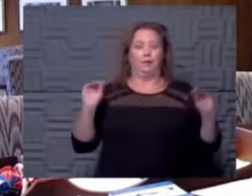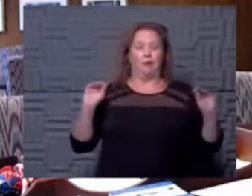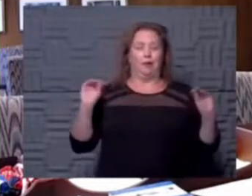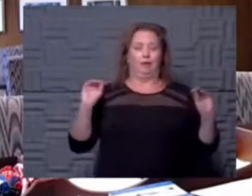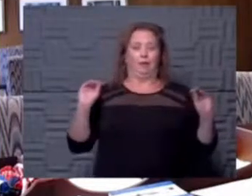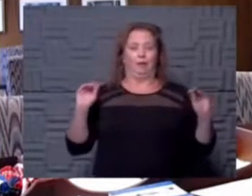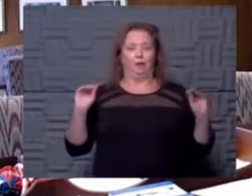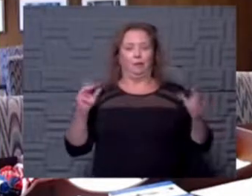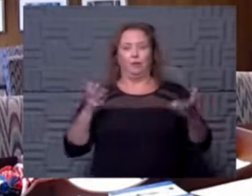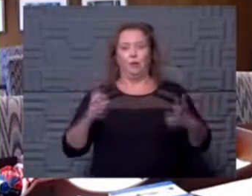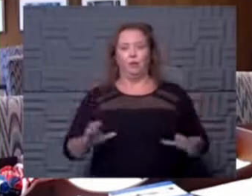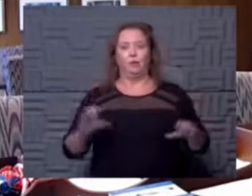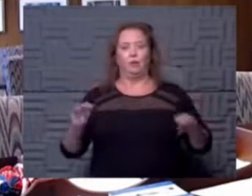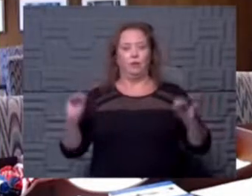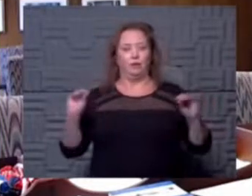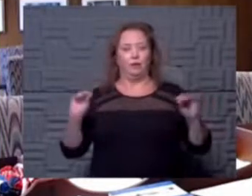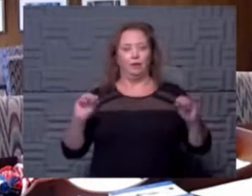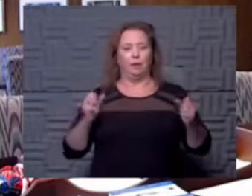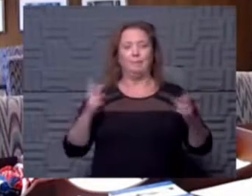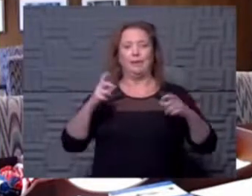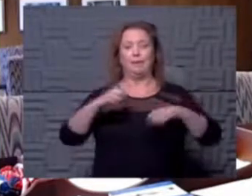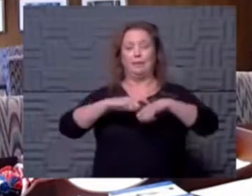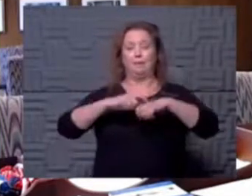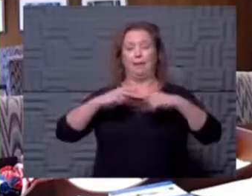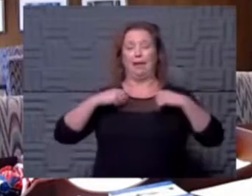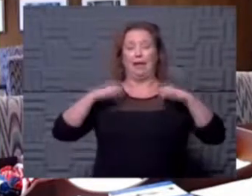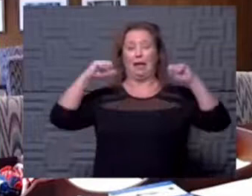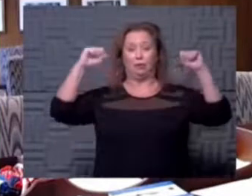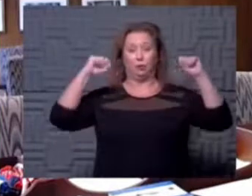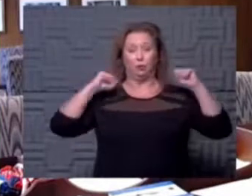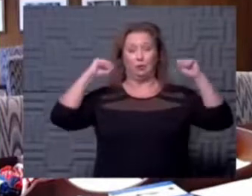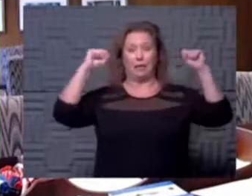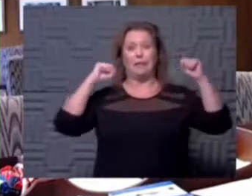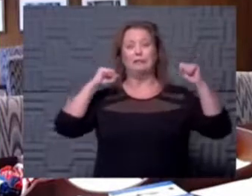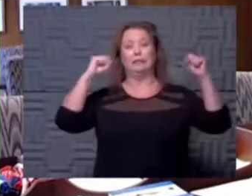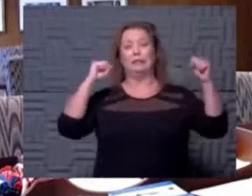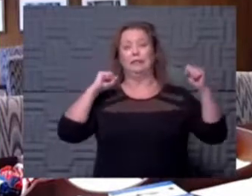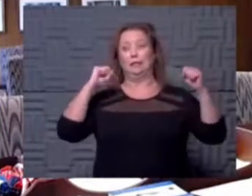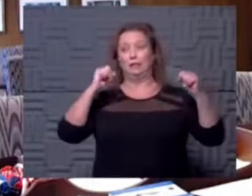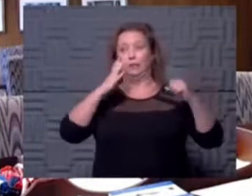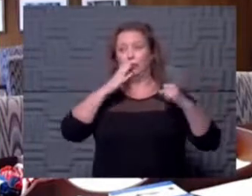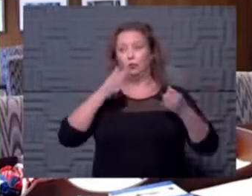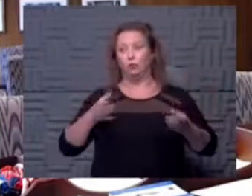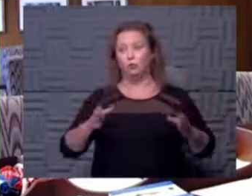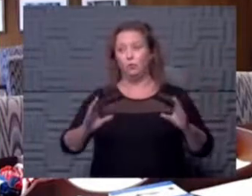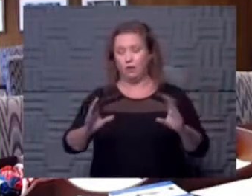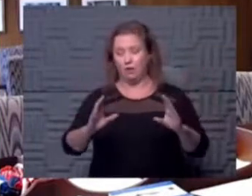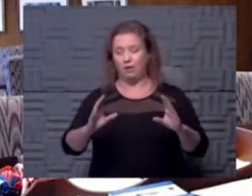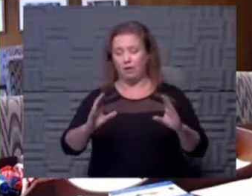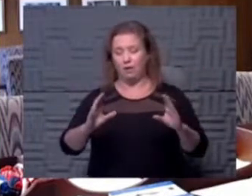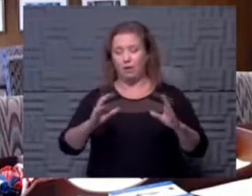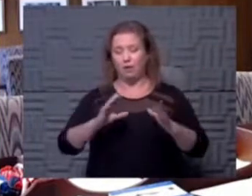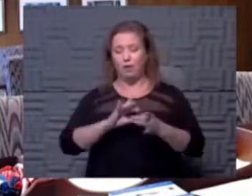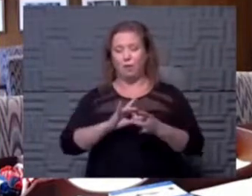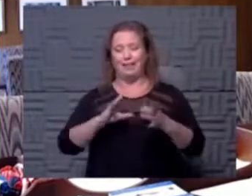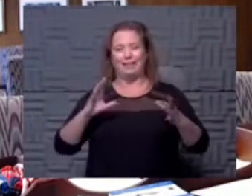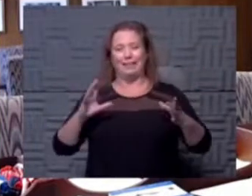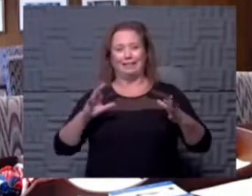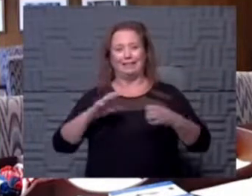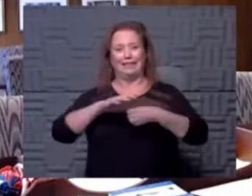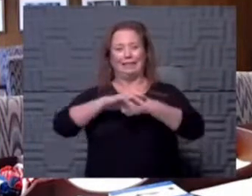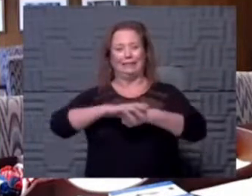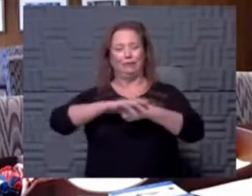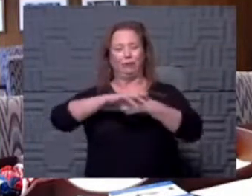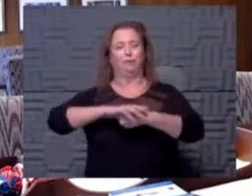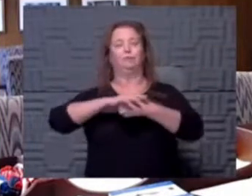nothing. For me anyway, a lot of times physically exercising is a good way to release some of that